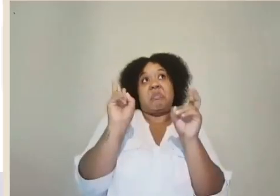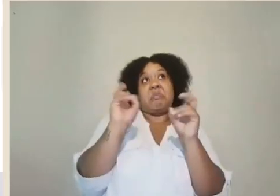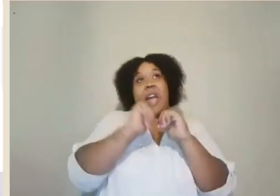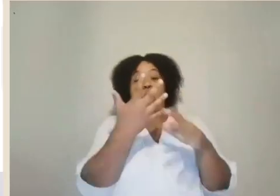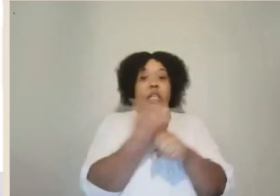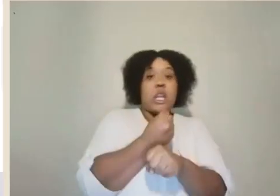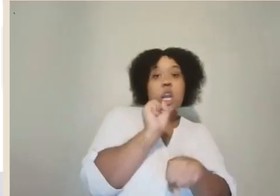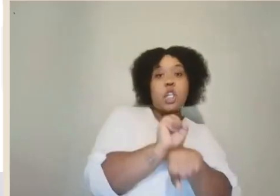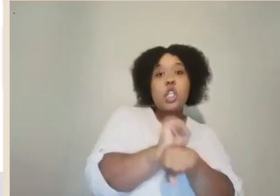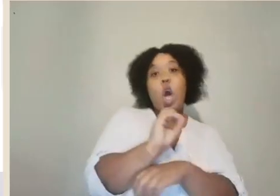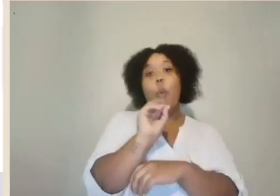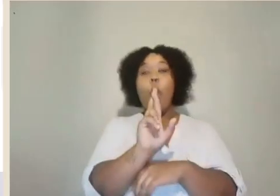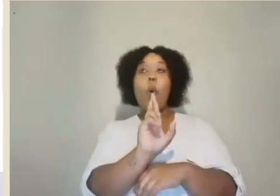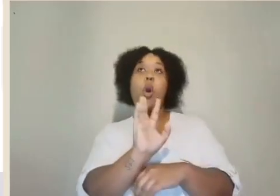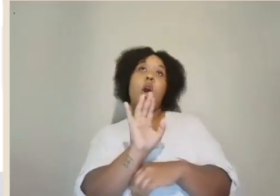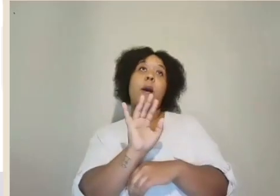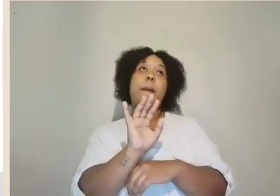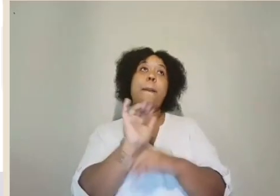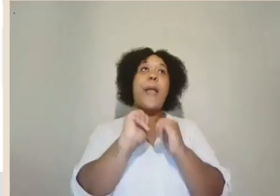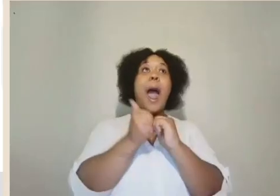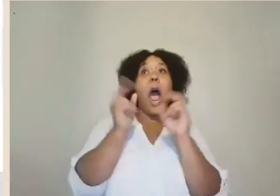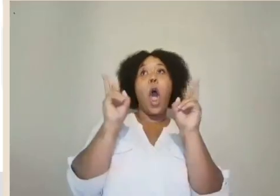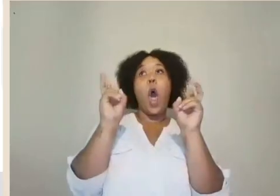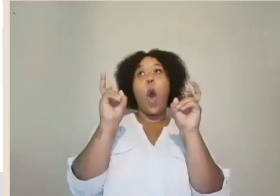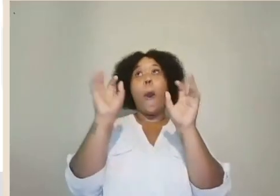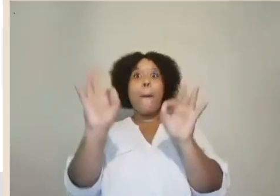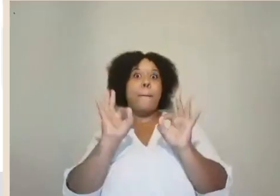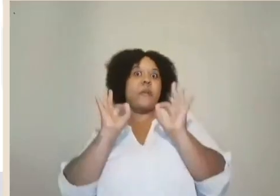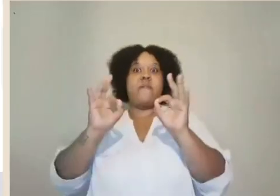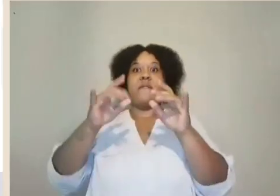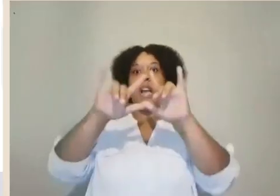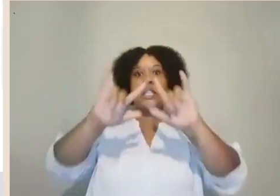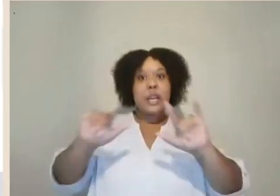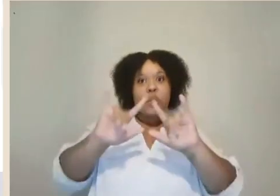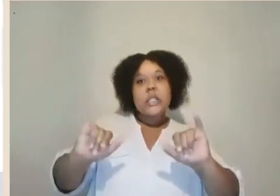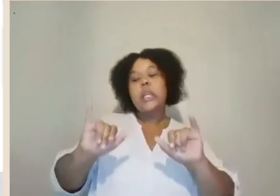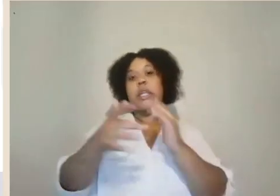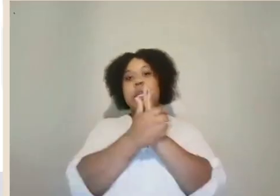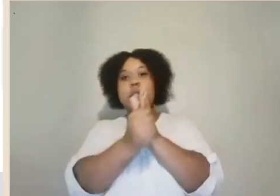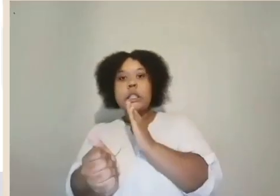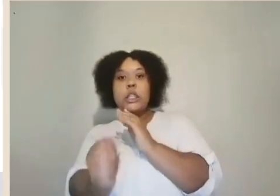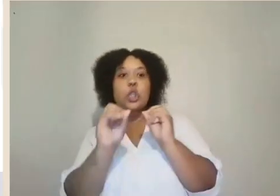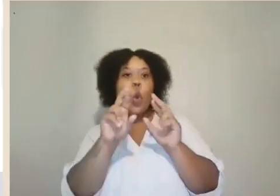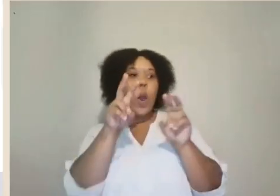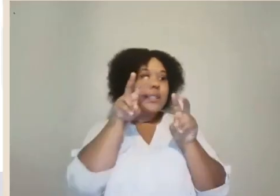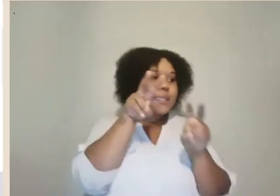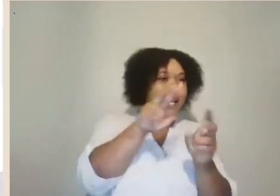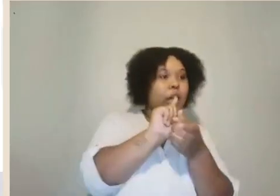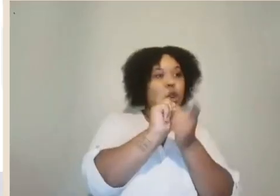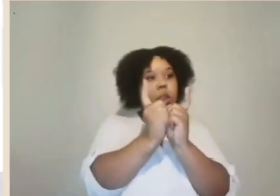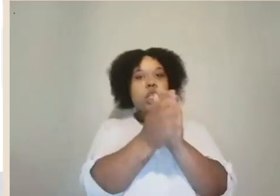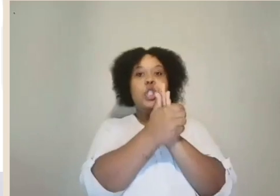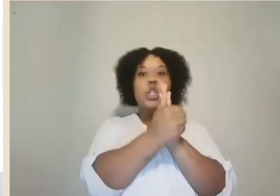something for how to perfect your simultaneous skills or your sight translation skills? What module would you